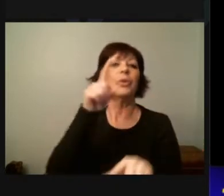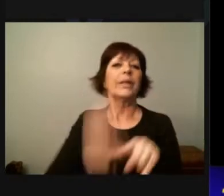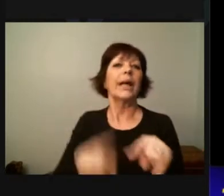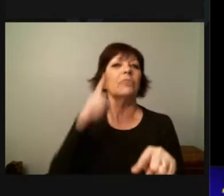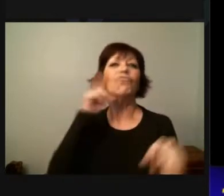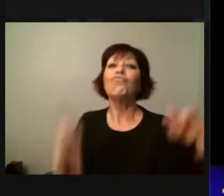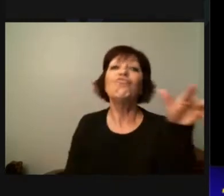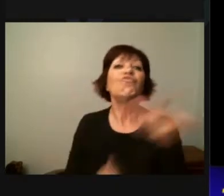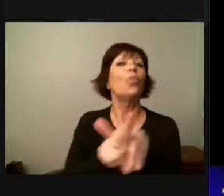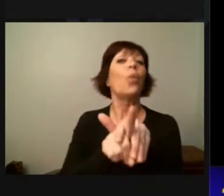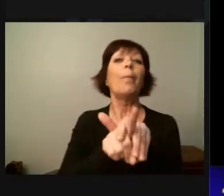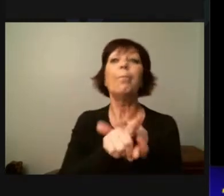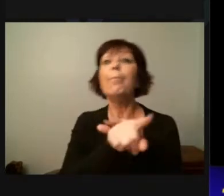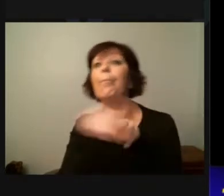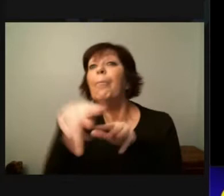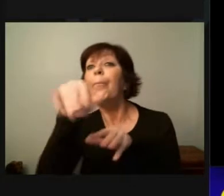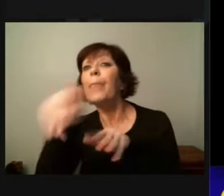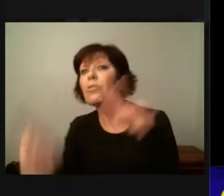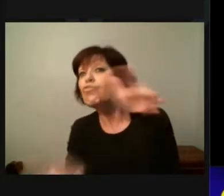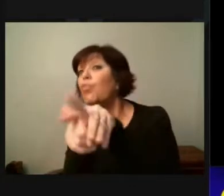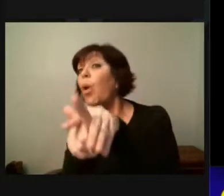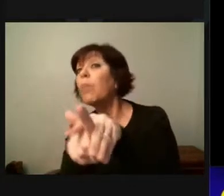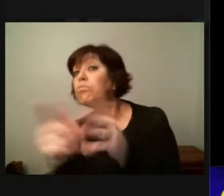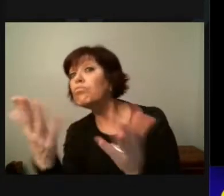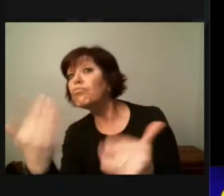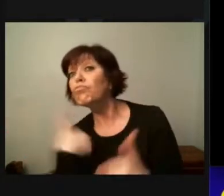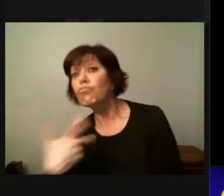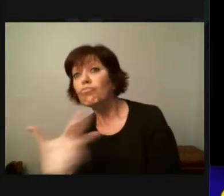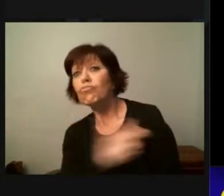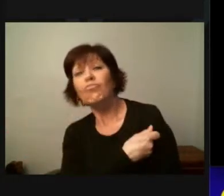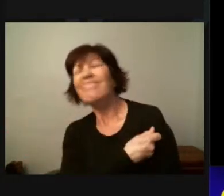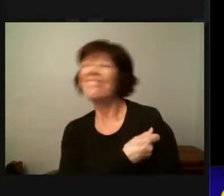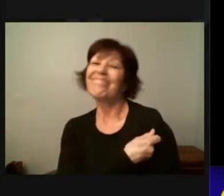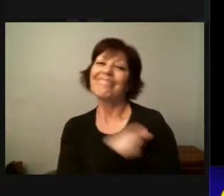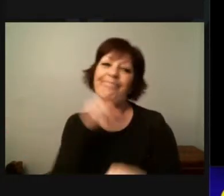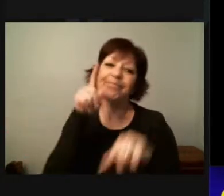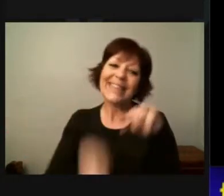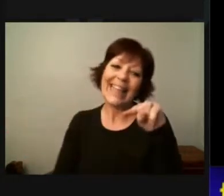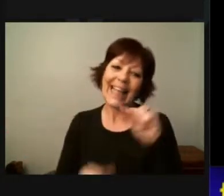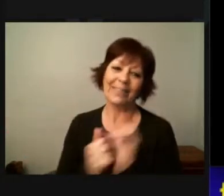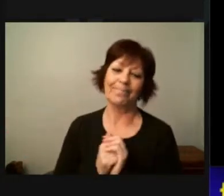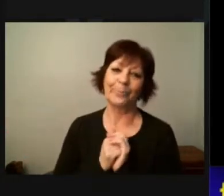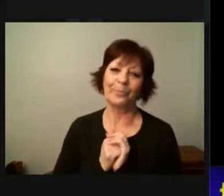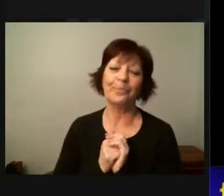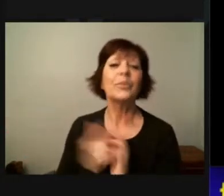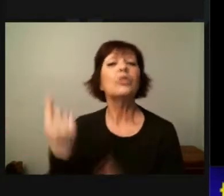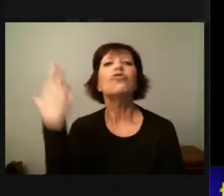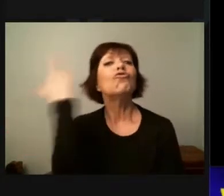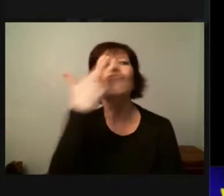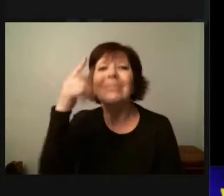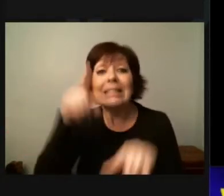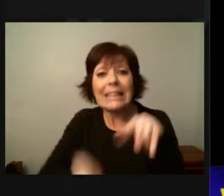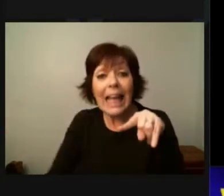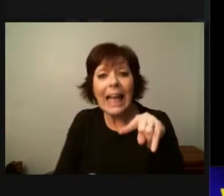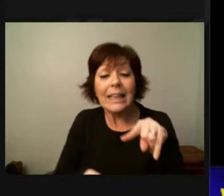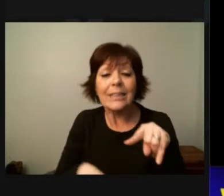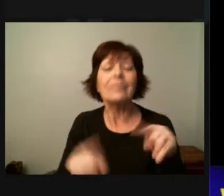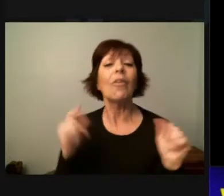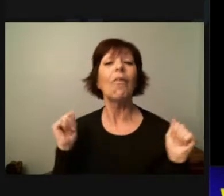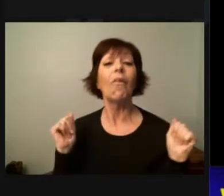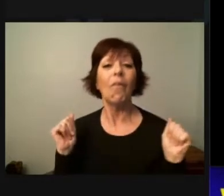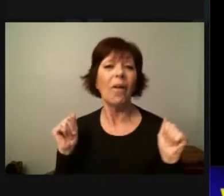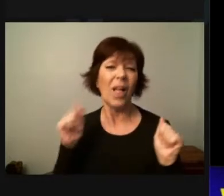to where a pod is and show up and say, I would like my vaccine. And the reason is because all of